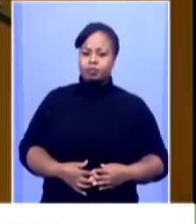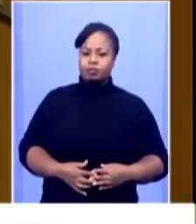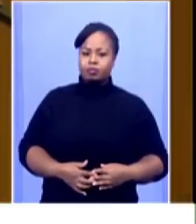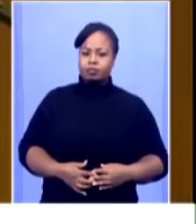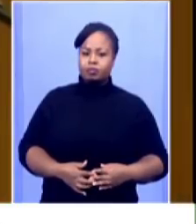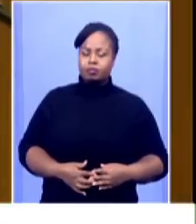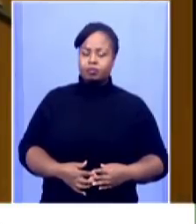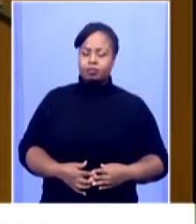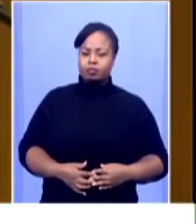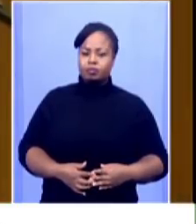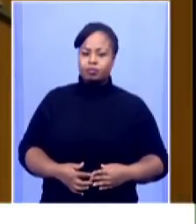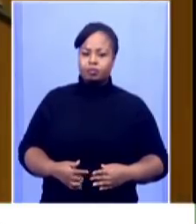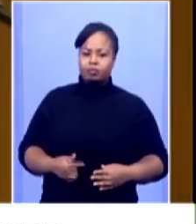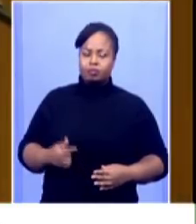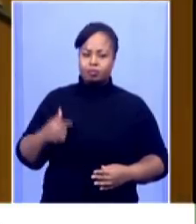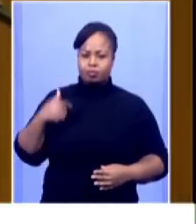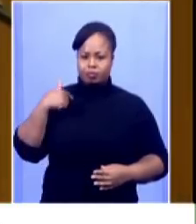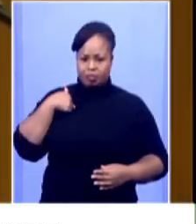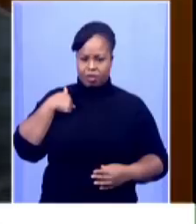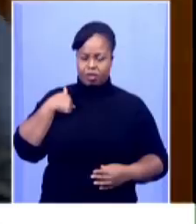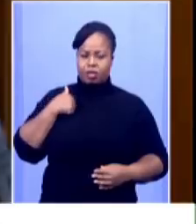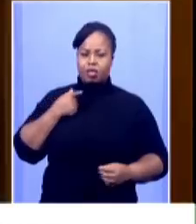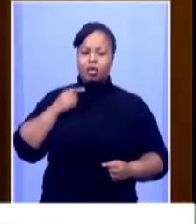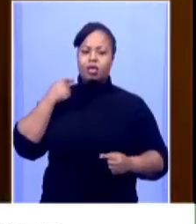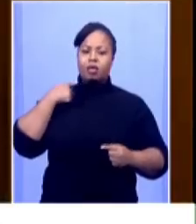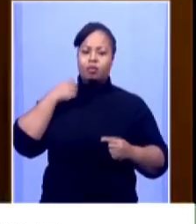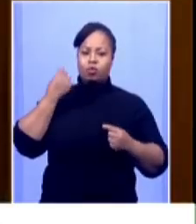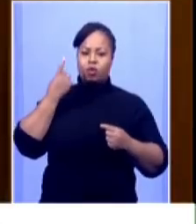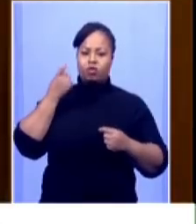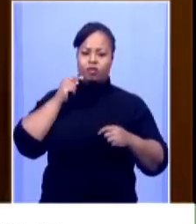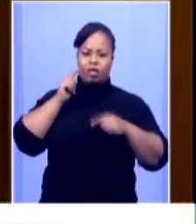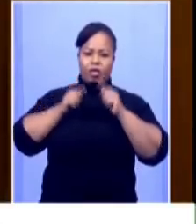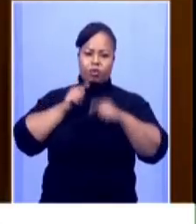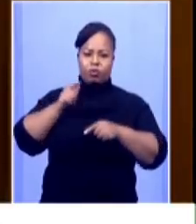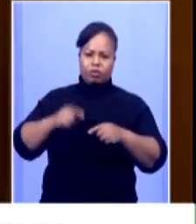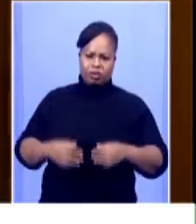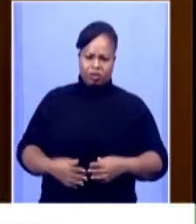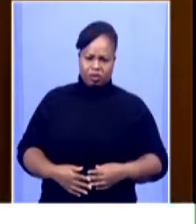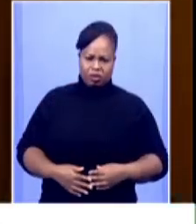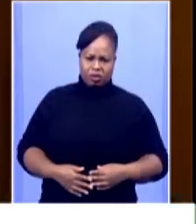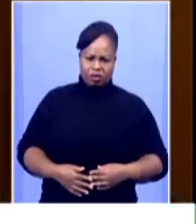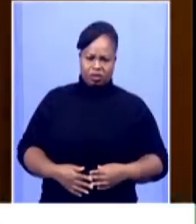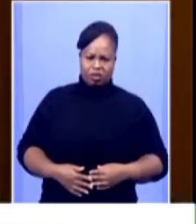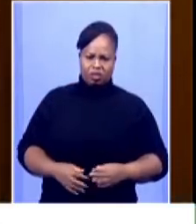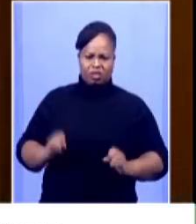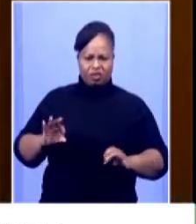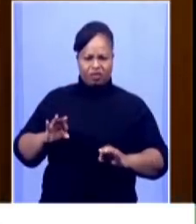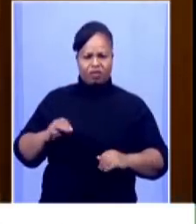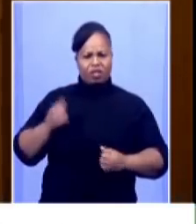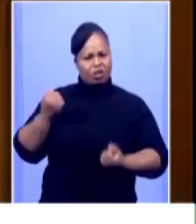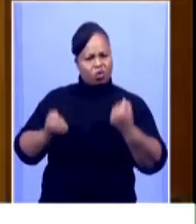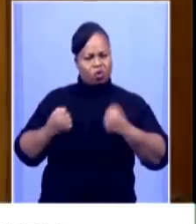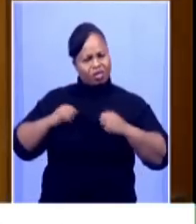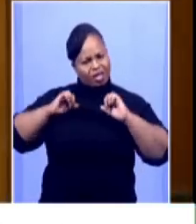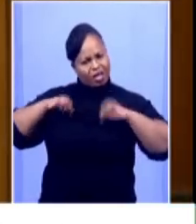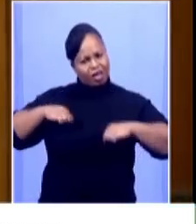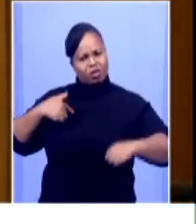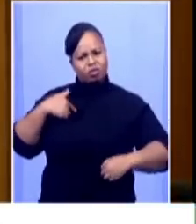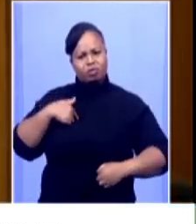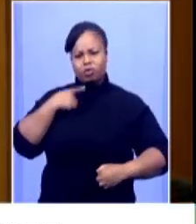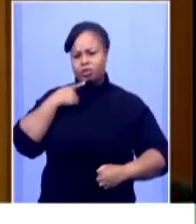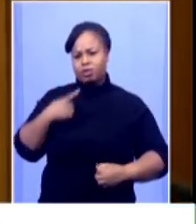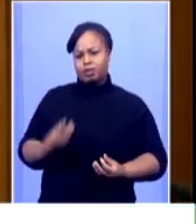Lady, I'm one of the accused. And if the court allows me to say something.